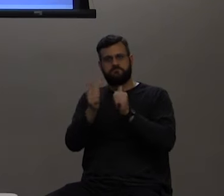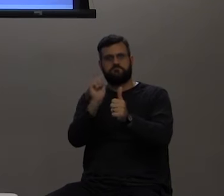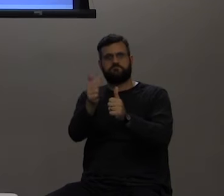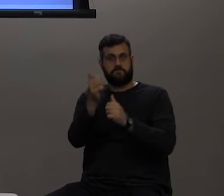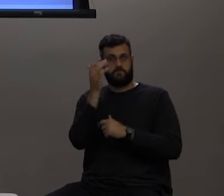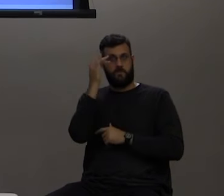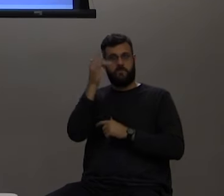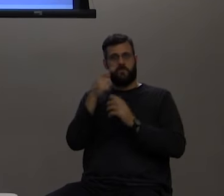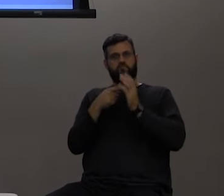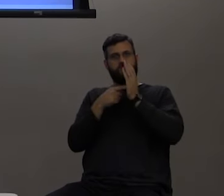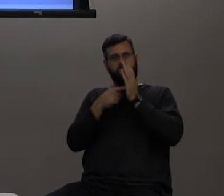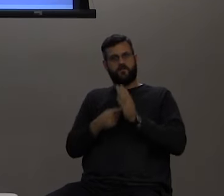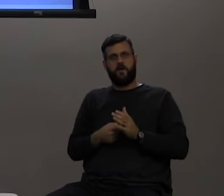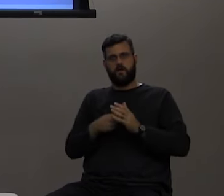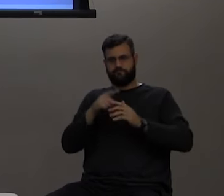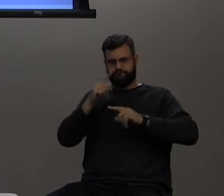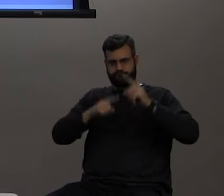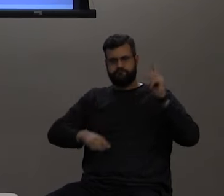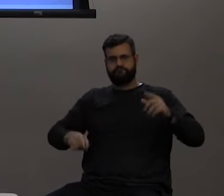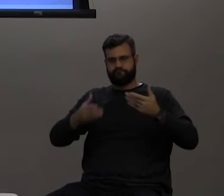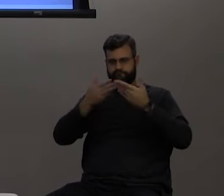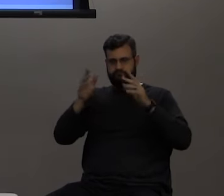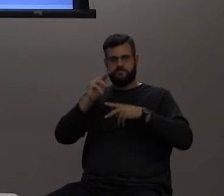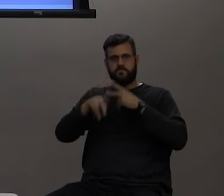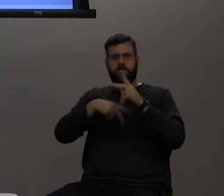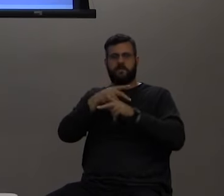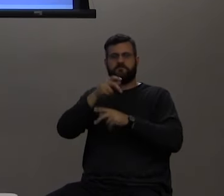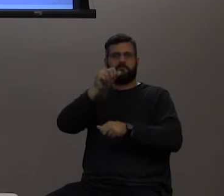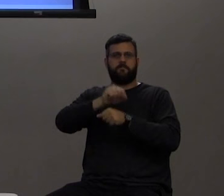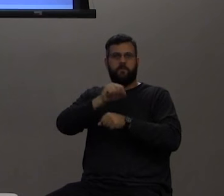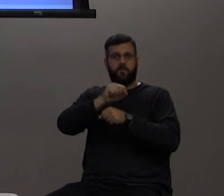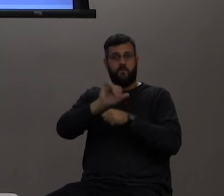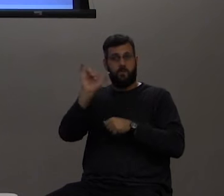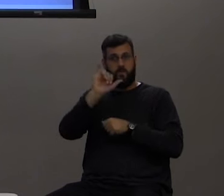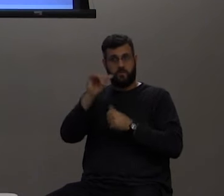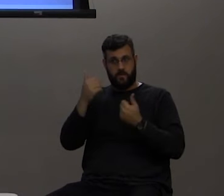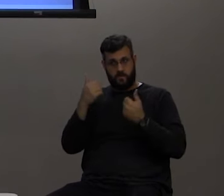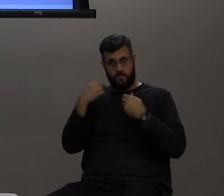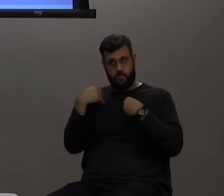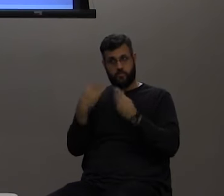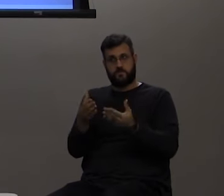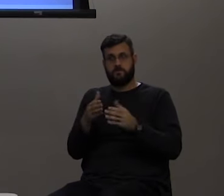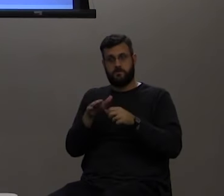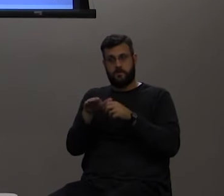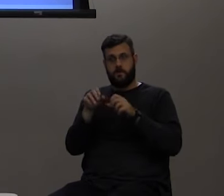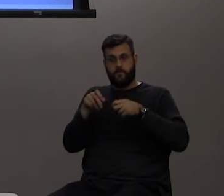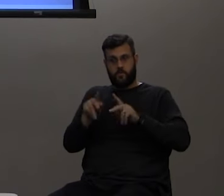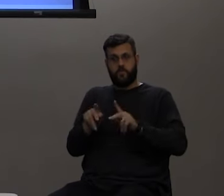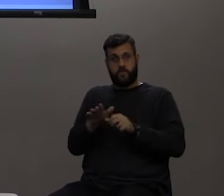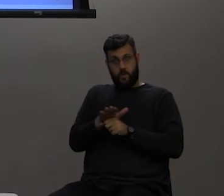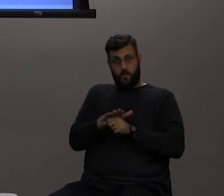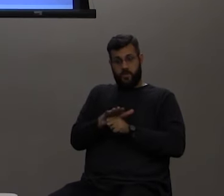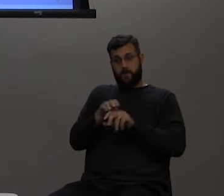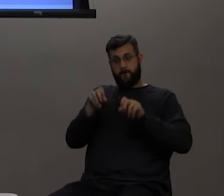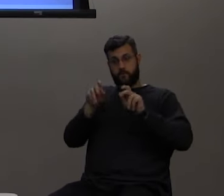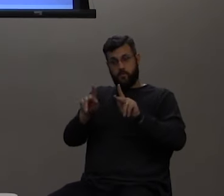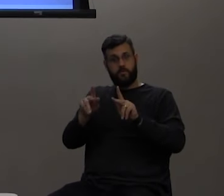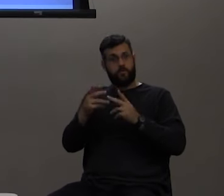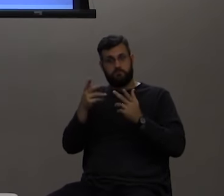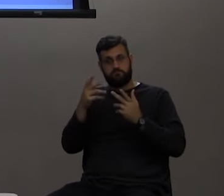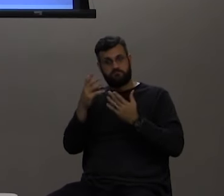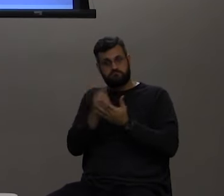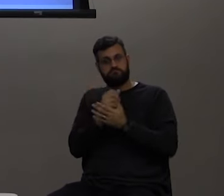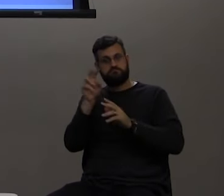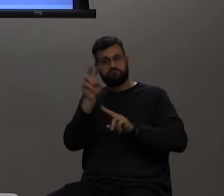it reflects a wide range of potential employees and also presents an opportunity locally to look